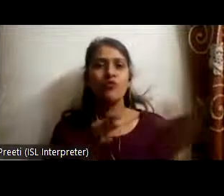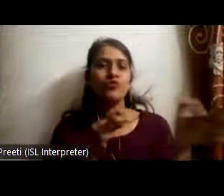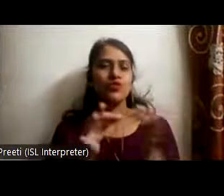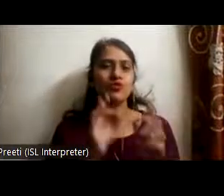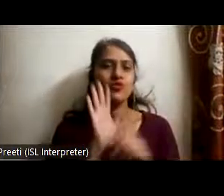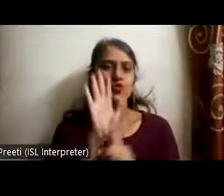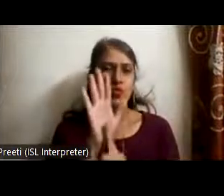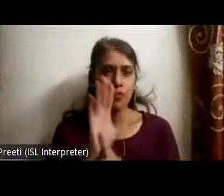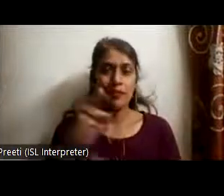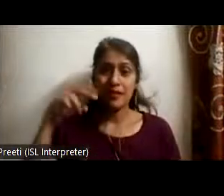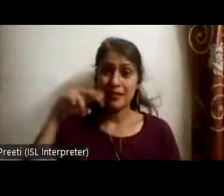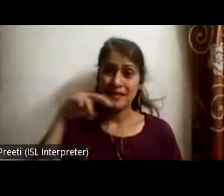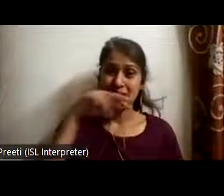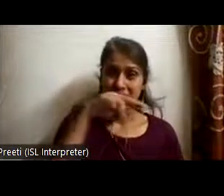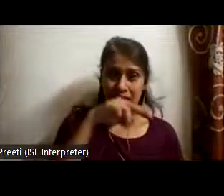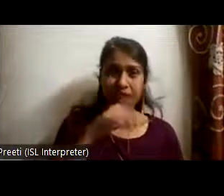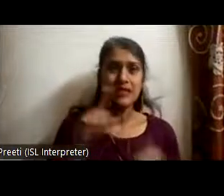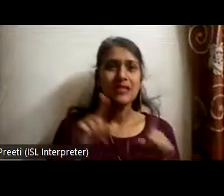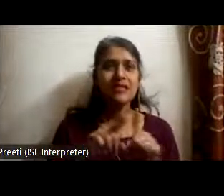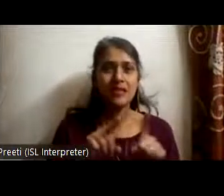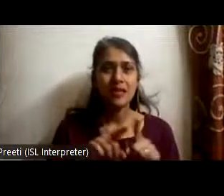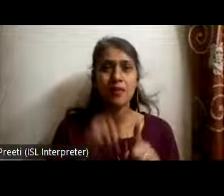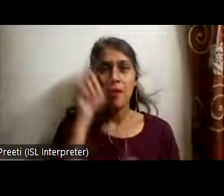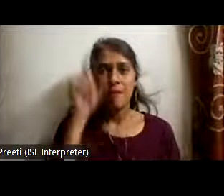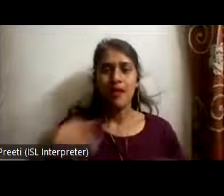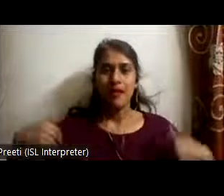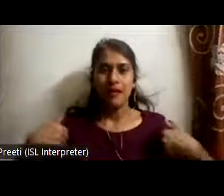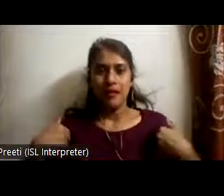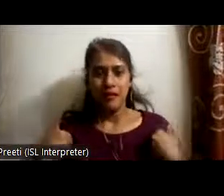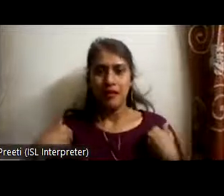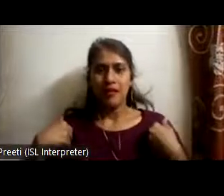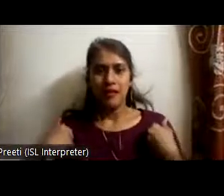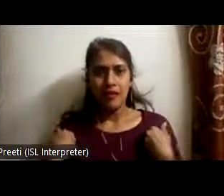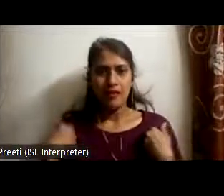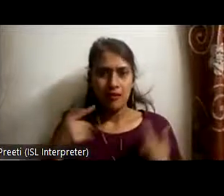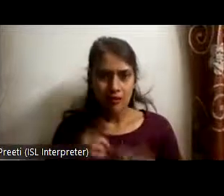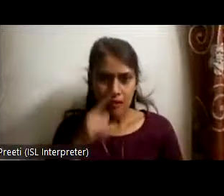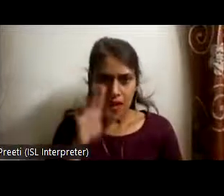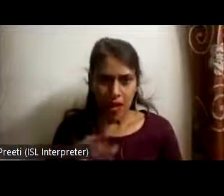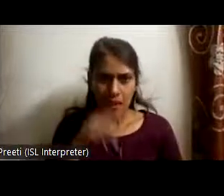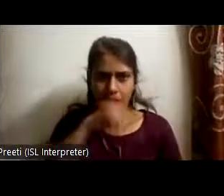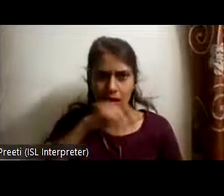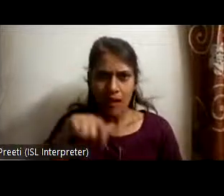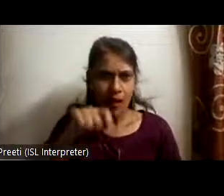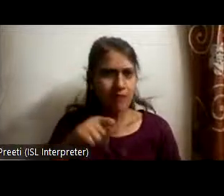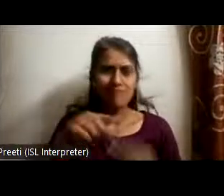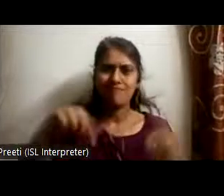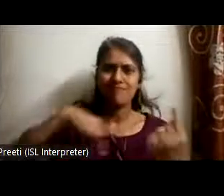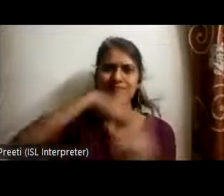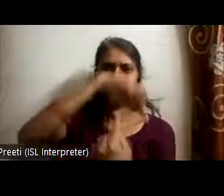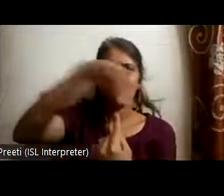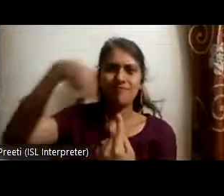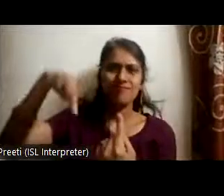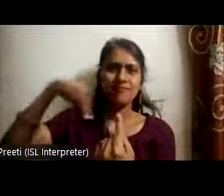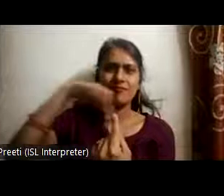Now this lady on the right is using a crutch, or I think she's using a cane. So this kind of a rotating